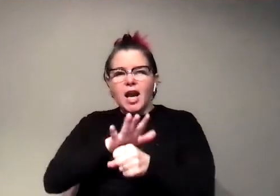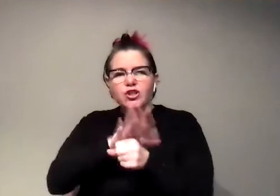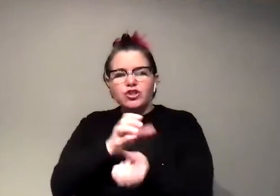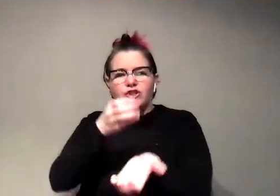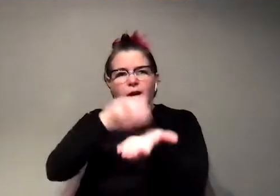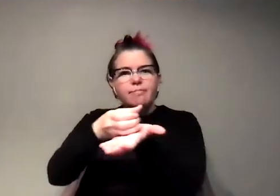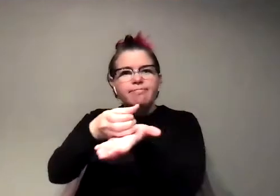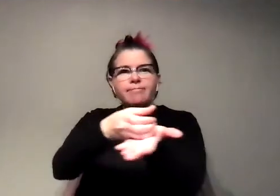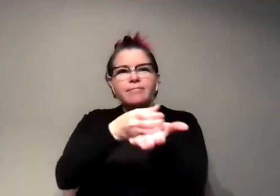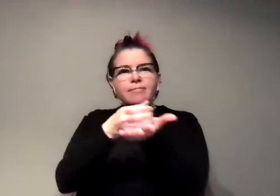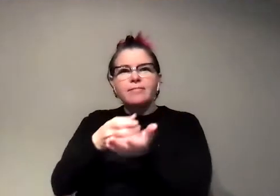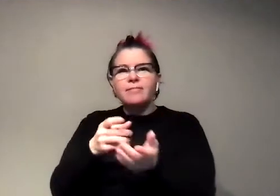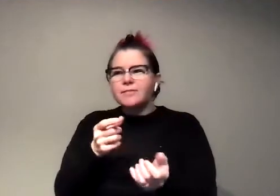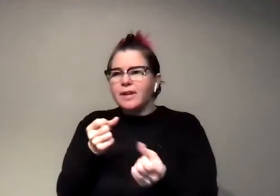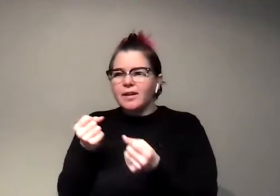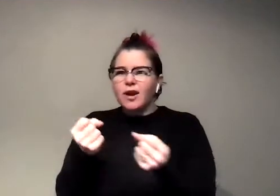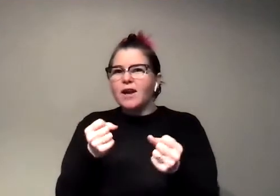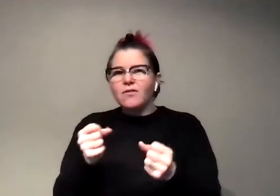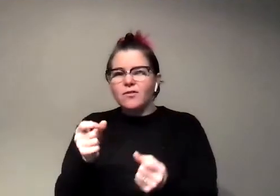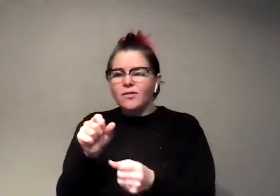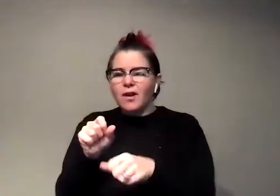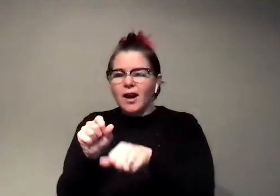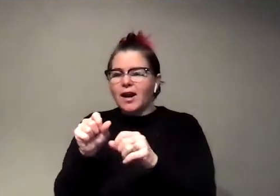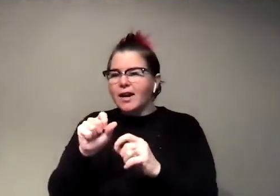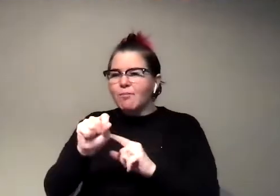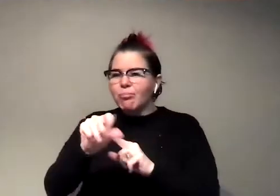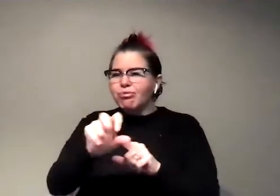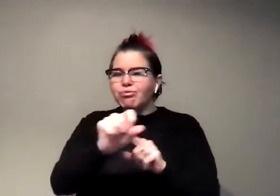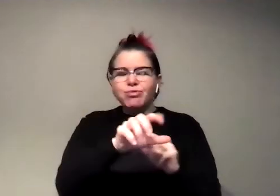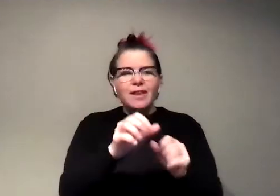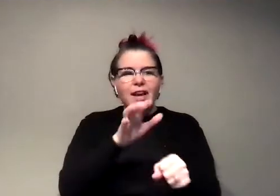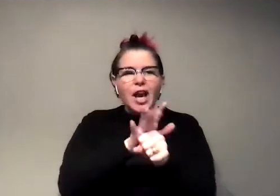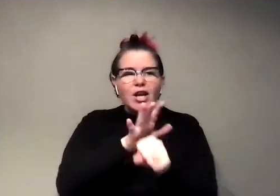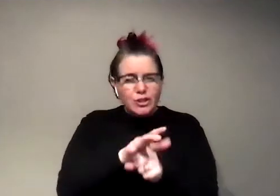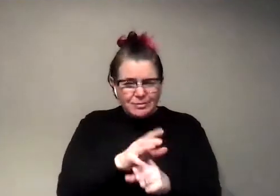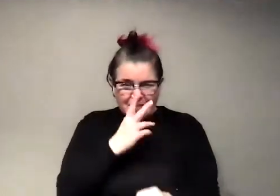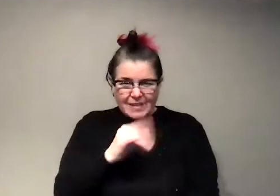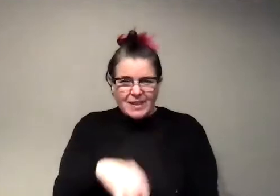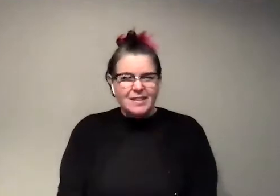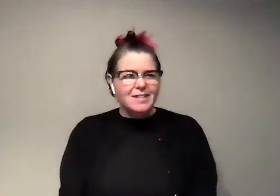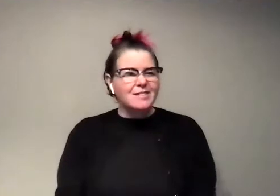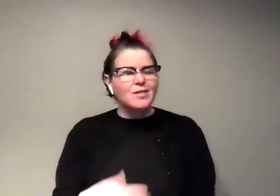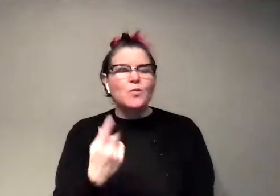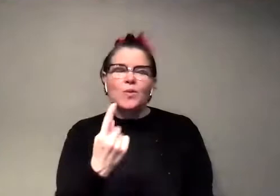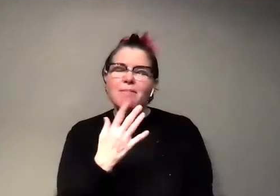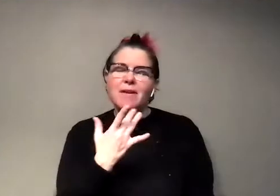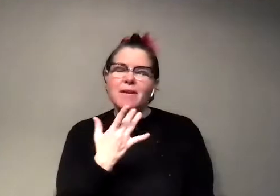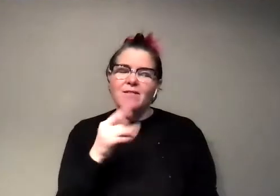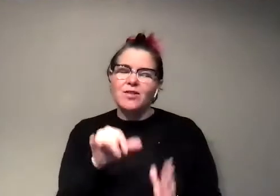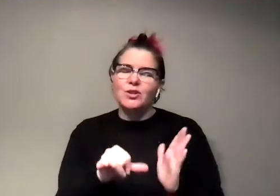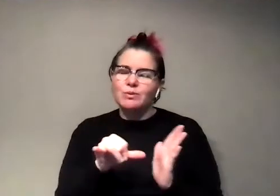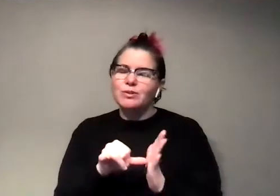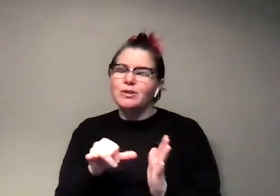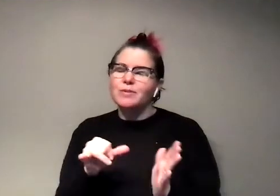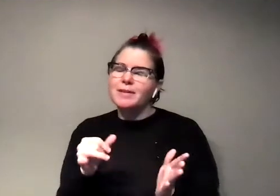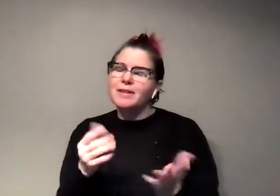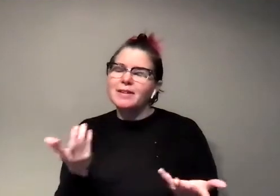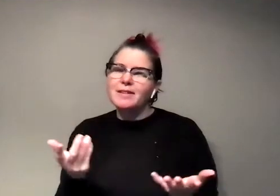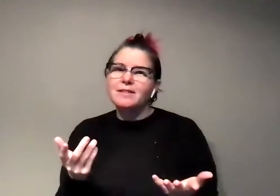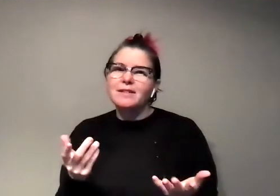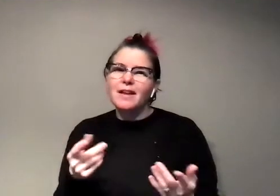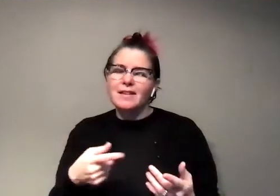like causing havoc by squirting ketchup all over the No, it's, I'm not. it's one of my favorite videos of YouTube. I'm It's not. also a bit of a like, this is dating